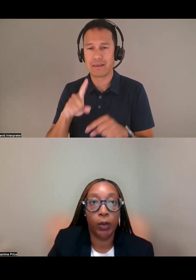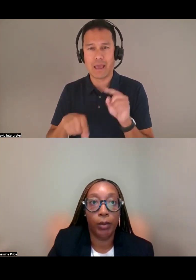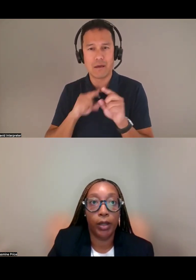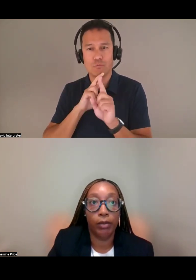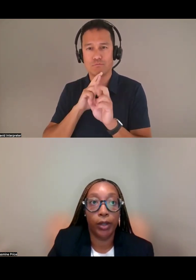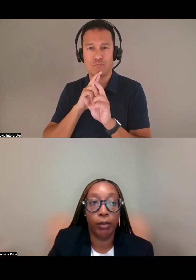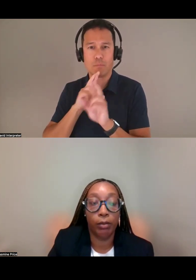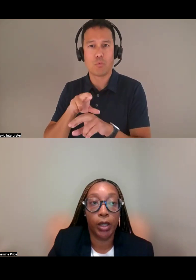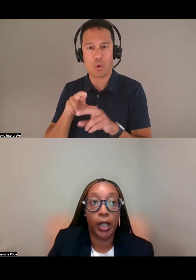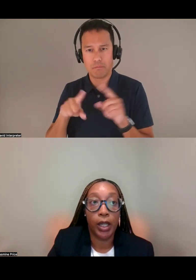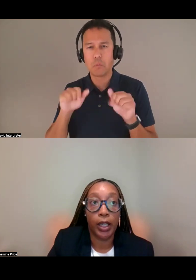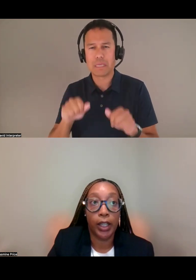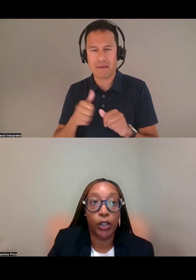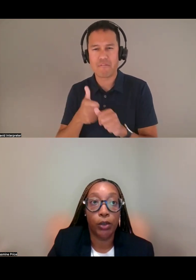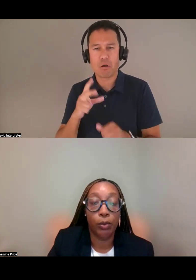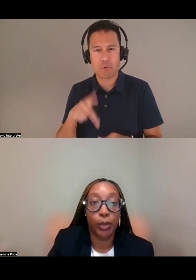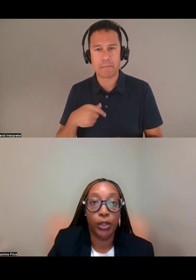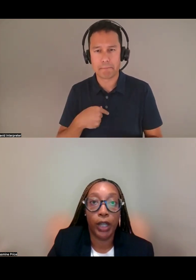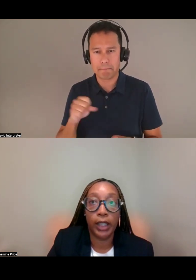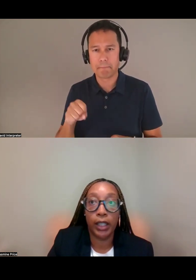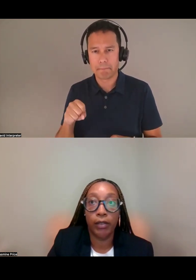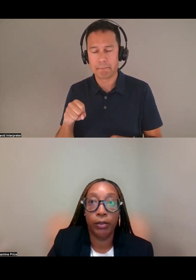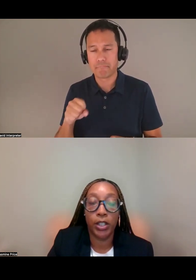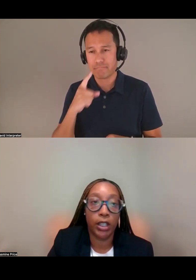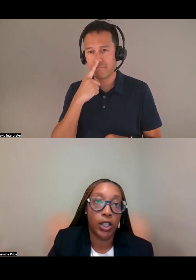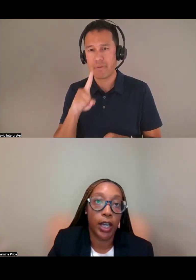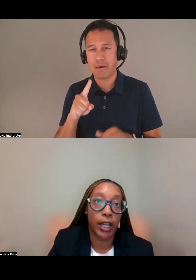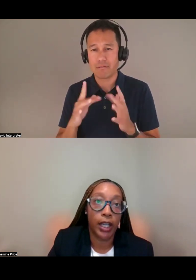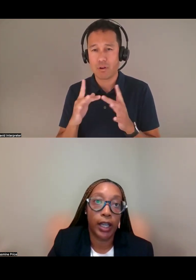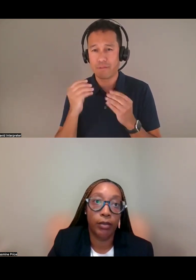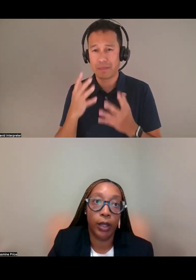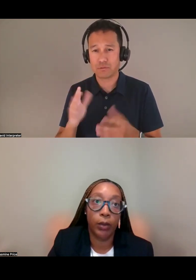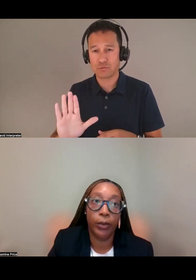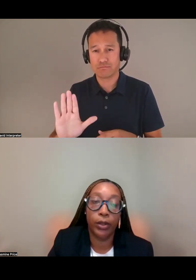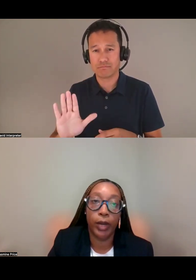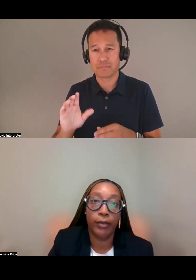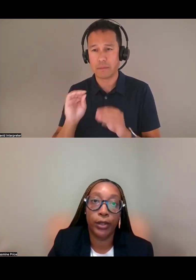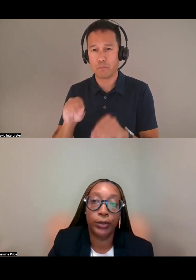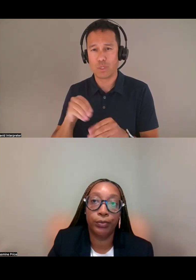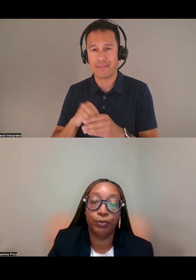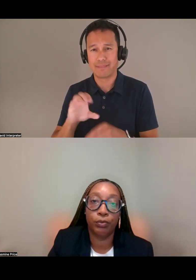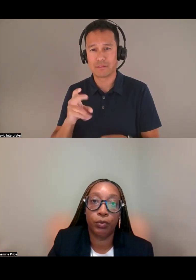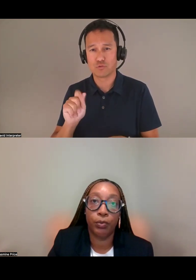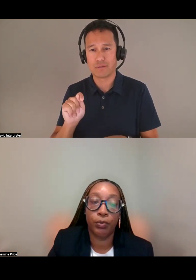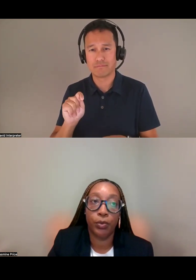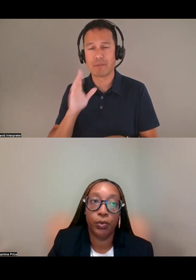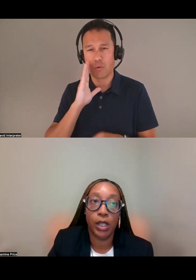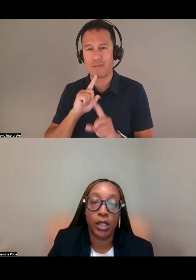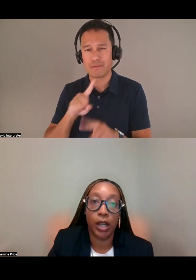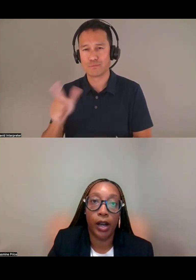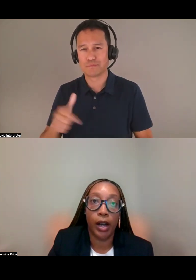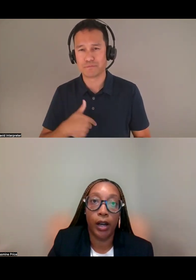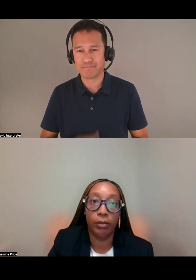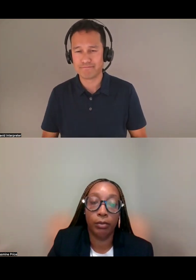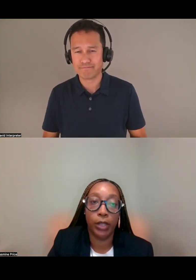definitely follow up and confirm. Can you put your contact information in the chat and I can follow up with you after